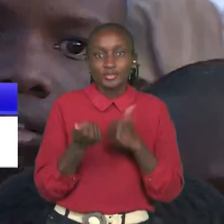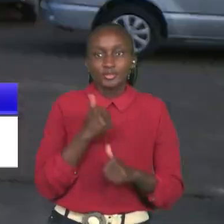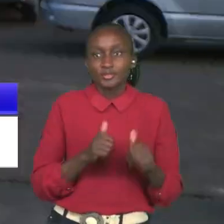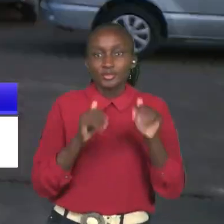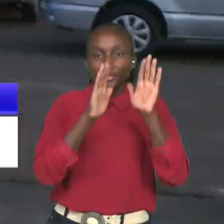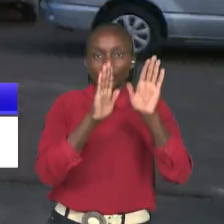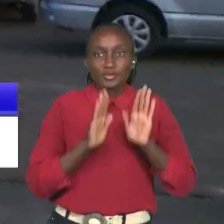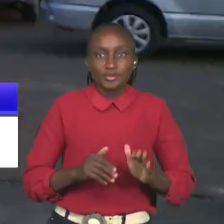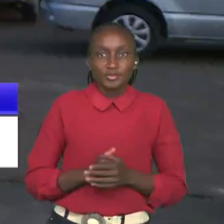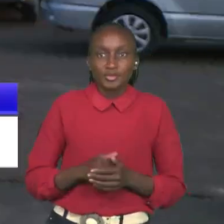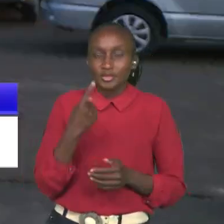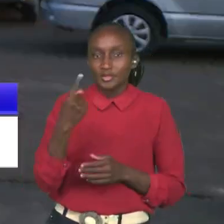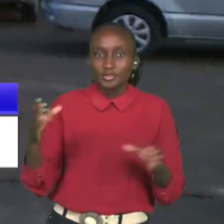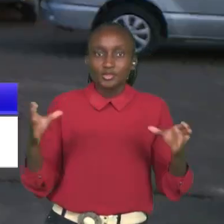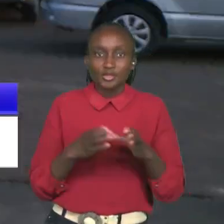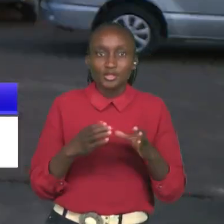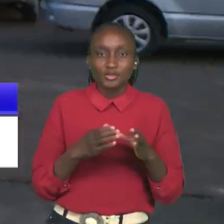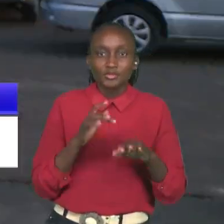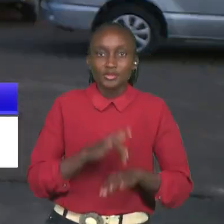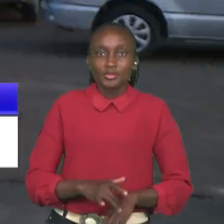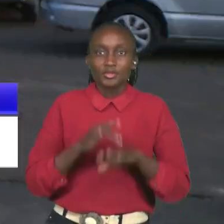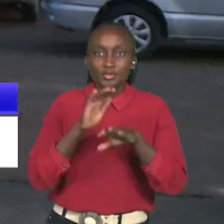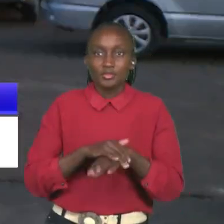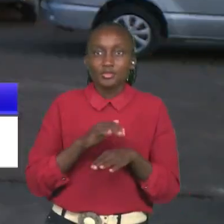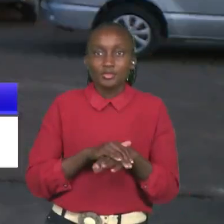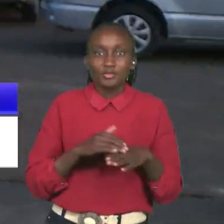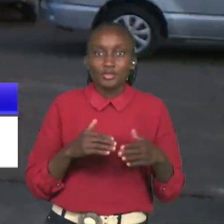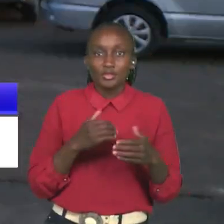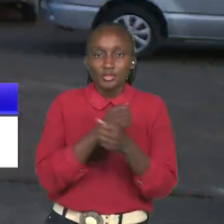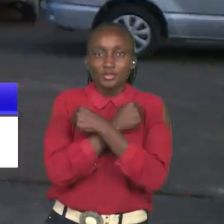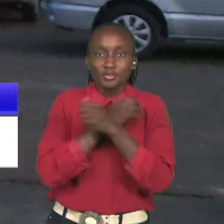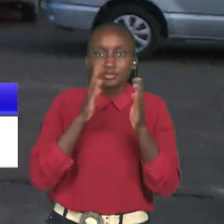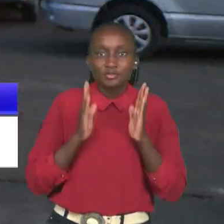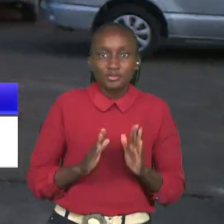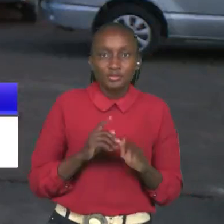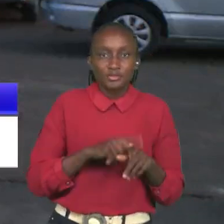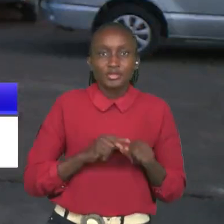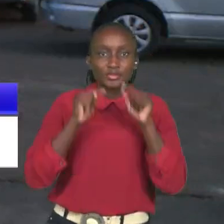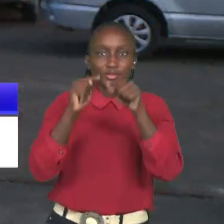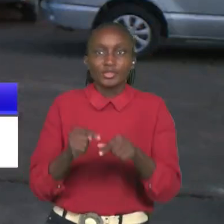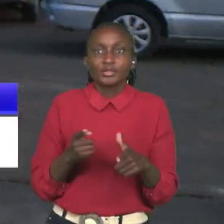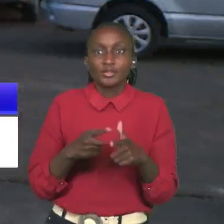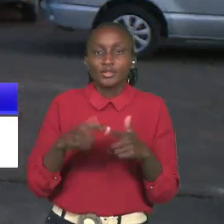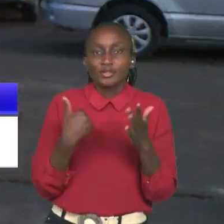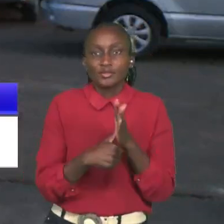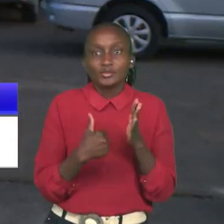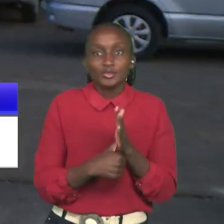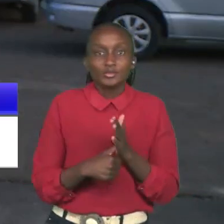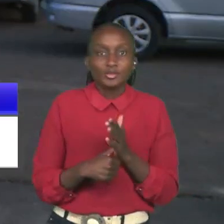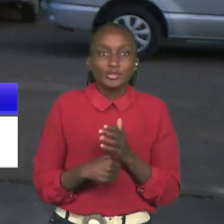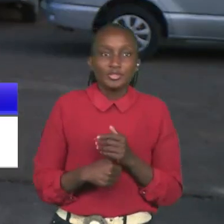matter a lot. Kila club inategemea mdhamini, ambapo mdhamini akijitoa tu hivi masaibu yameanza. Unapata